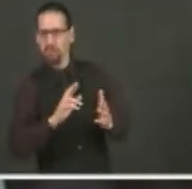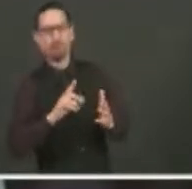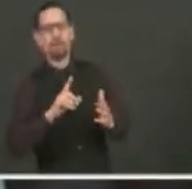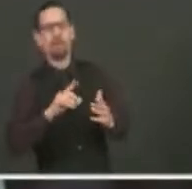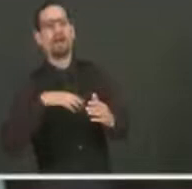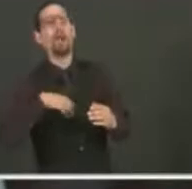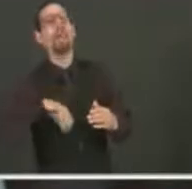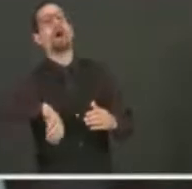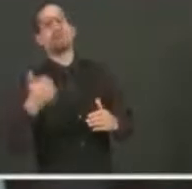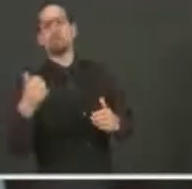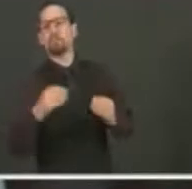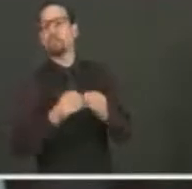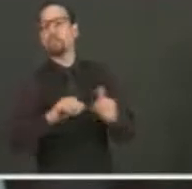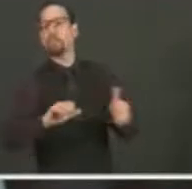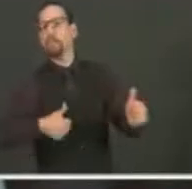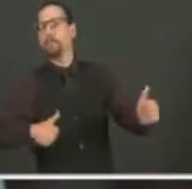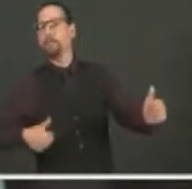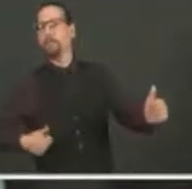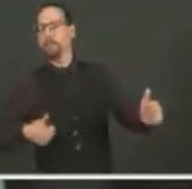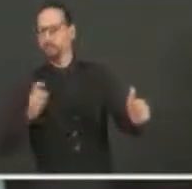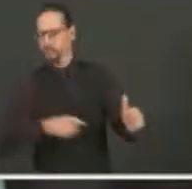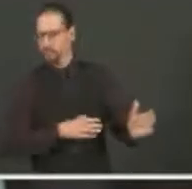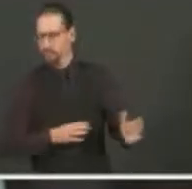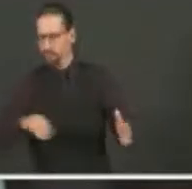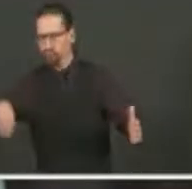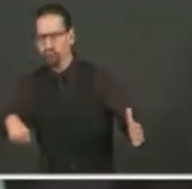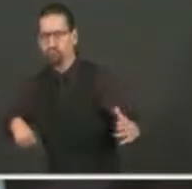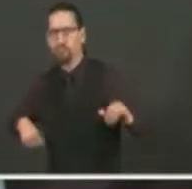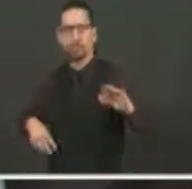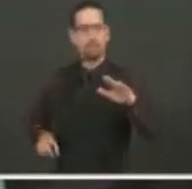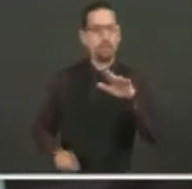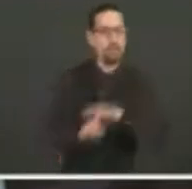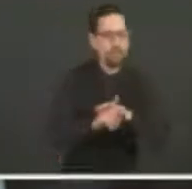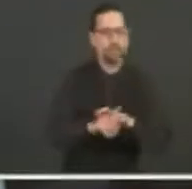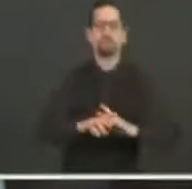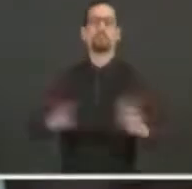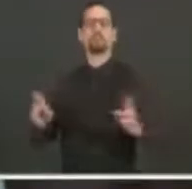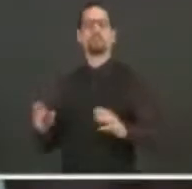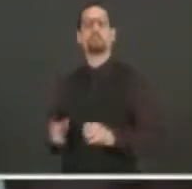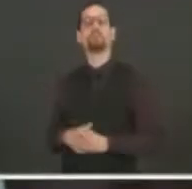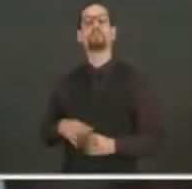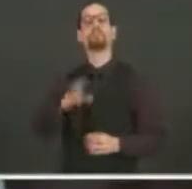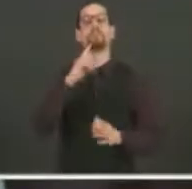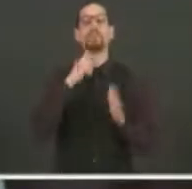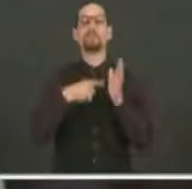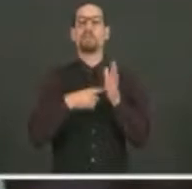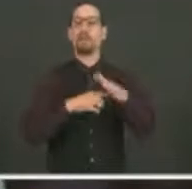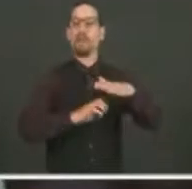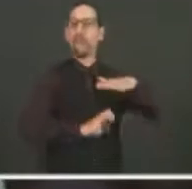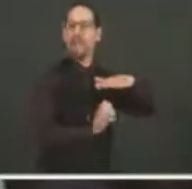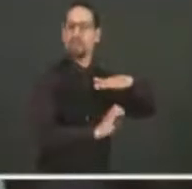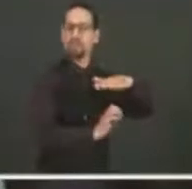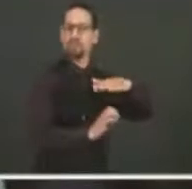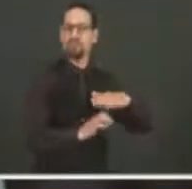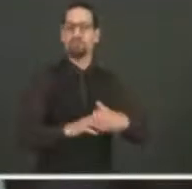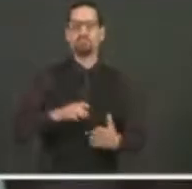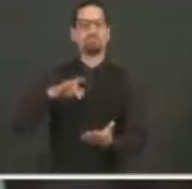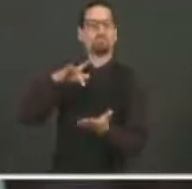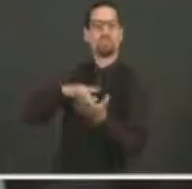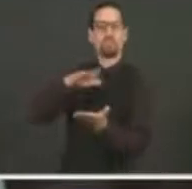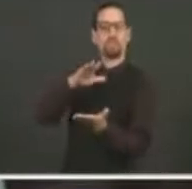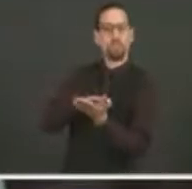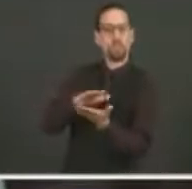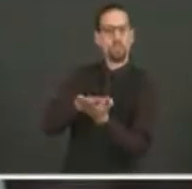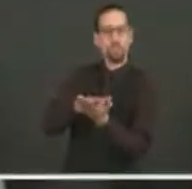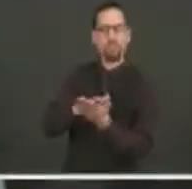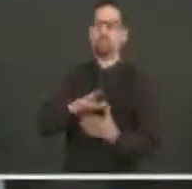fewer. So that means the same 30 kids should be interacting every day. And I would ask if you could